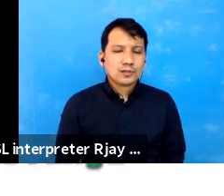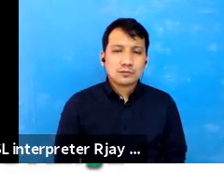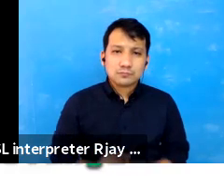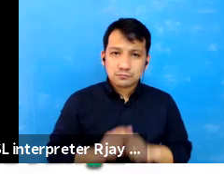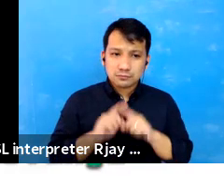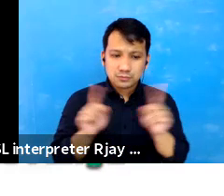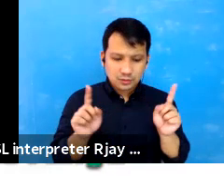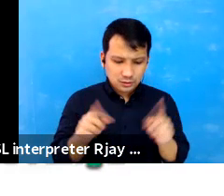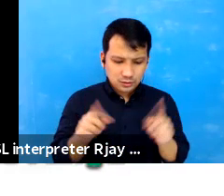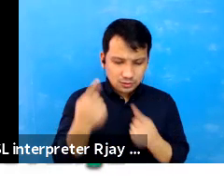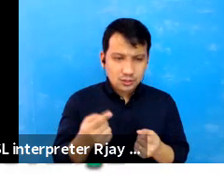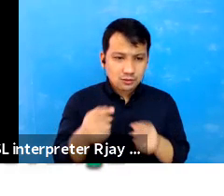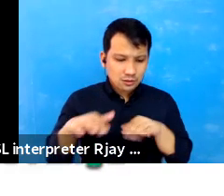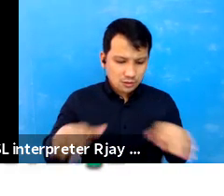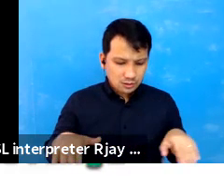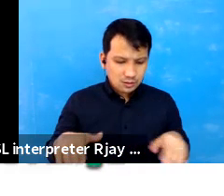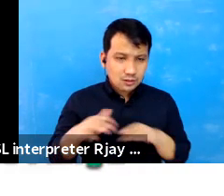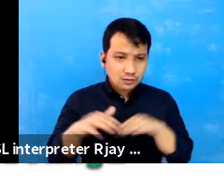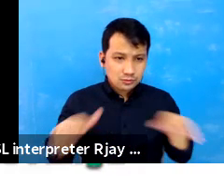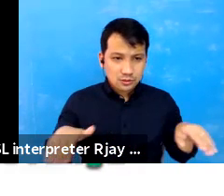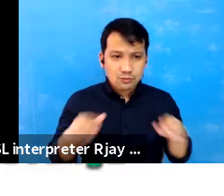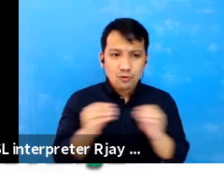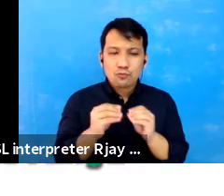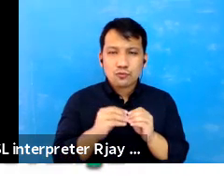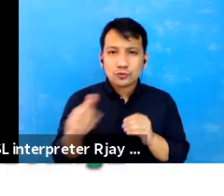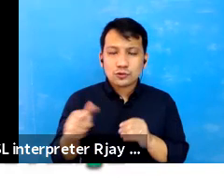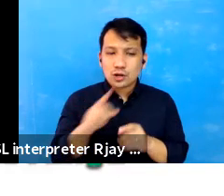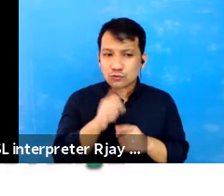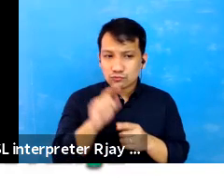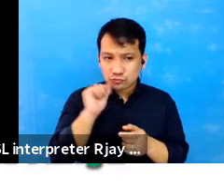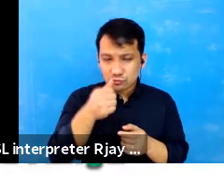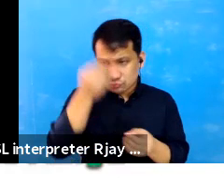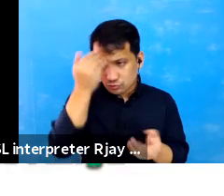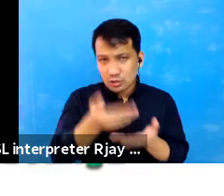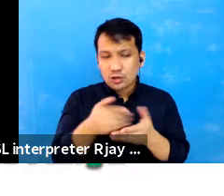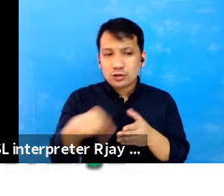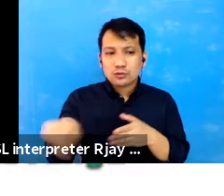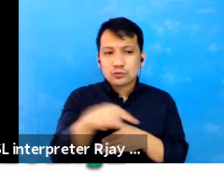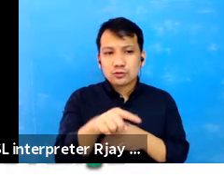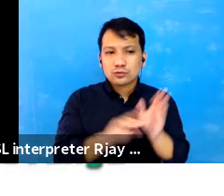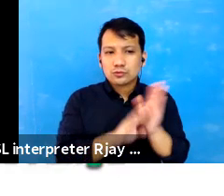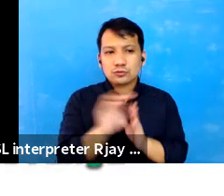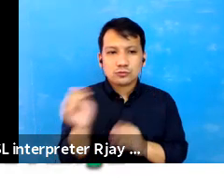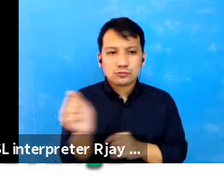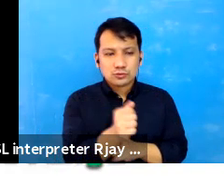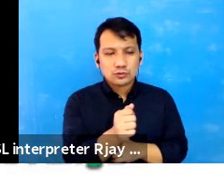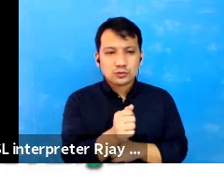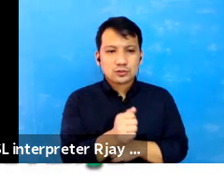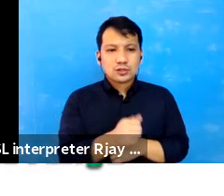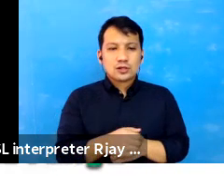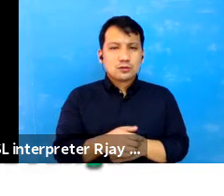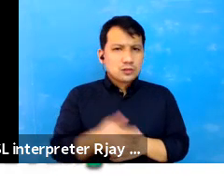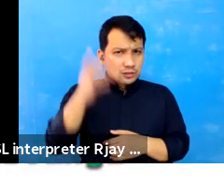However, infants and children are commonly most affected. This could be due to unstable food